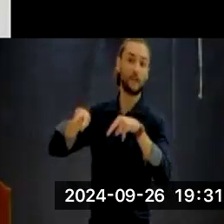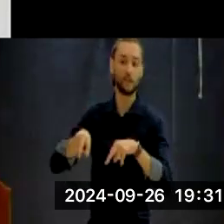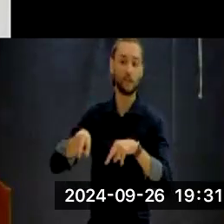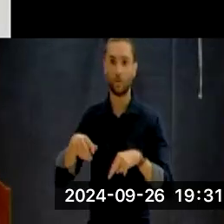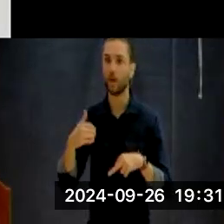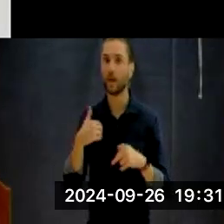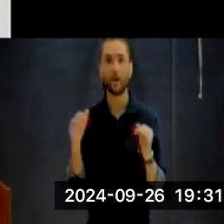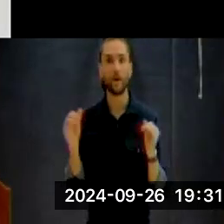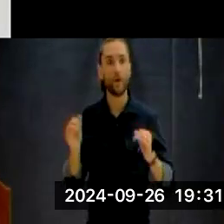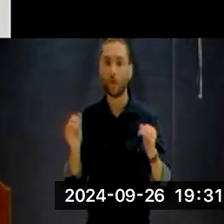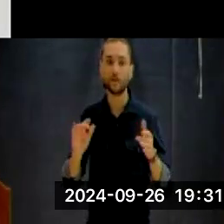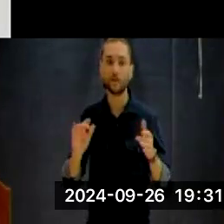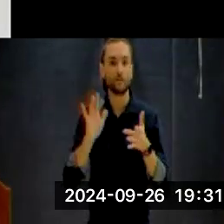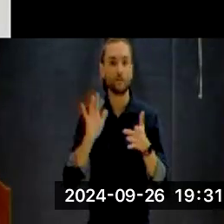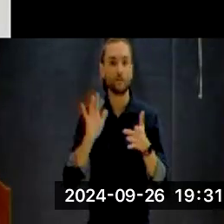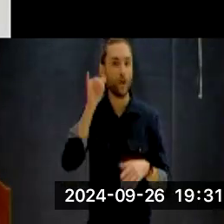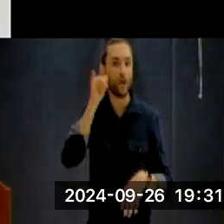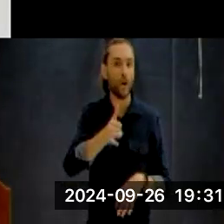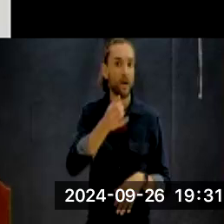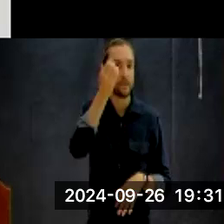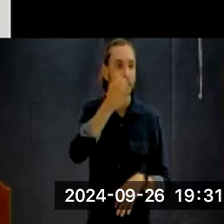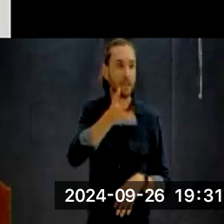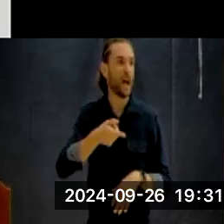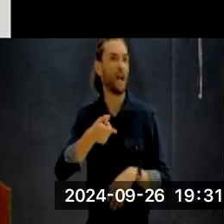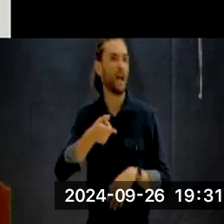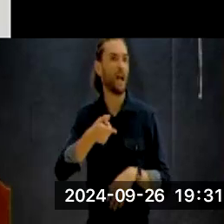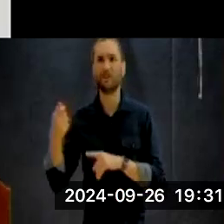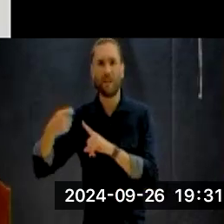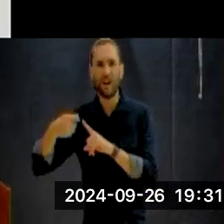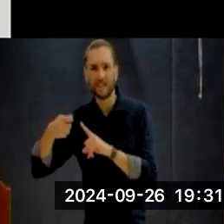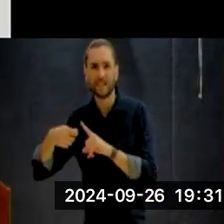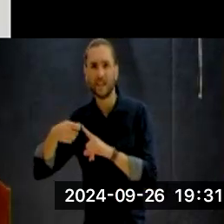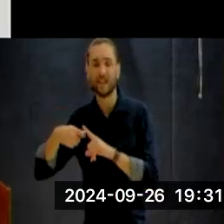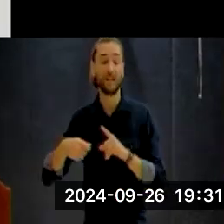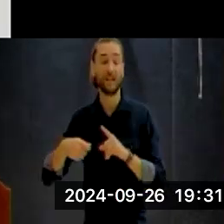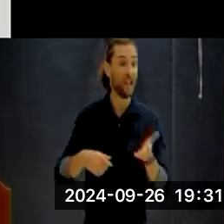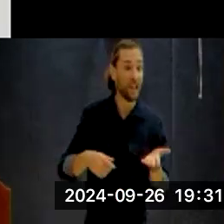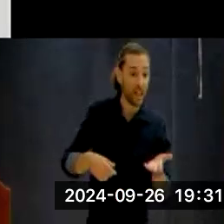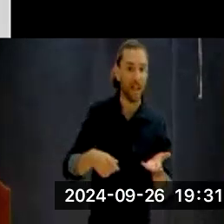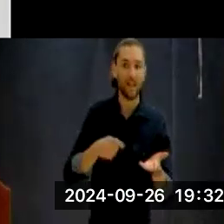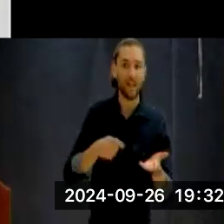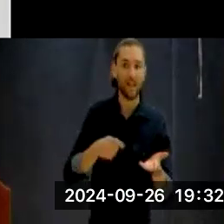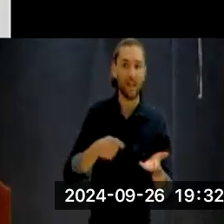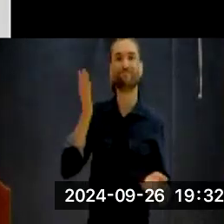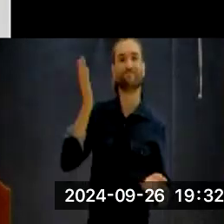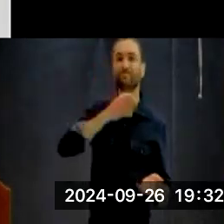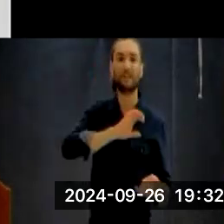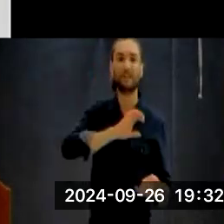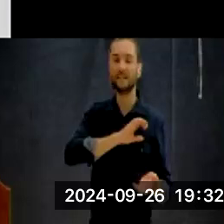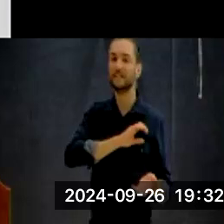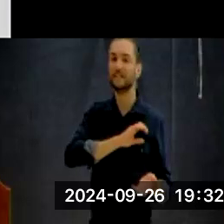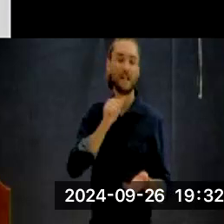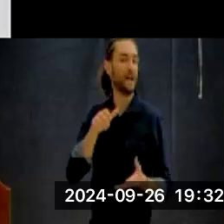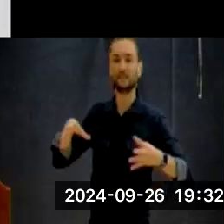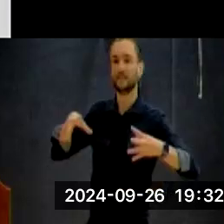to call to say that we were being harassed. And the police, I don't think, took into consideration